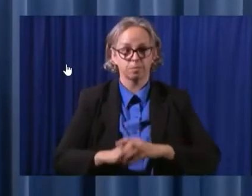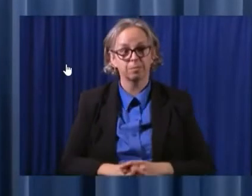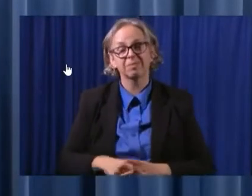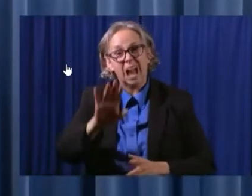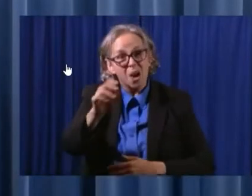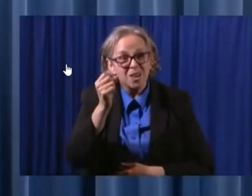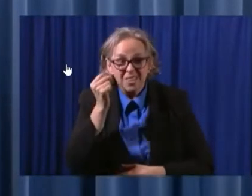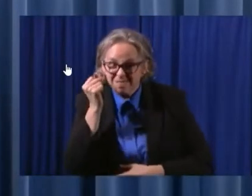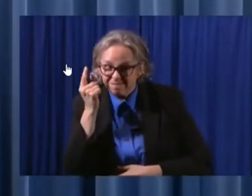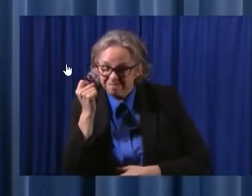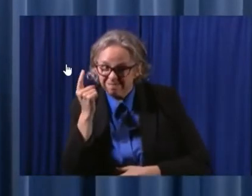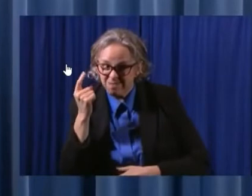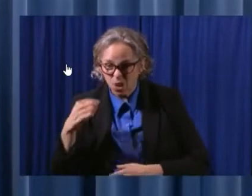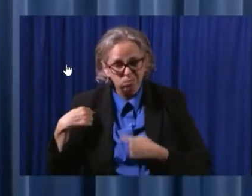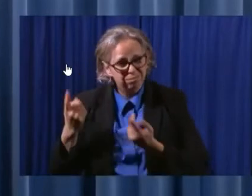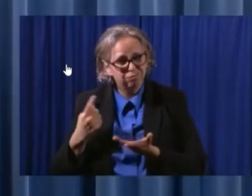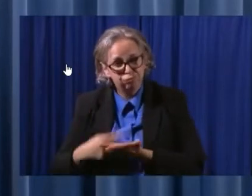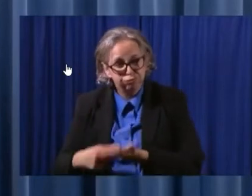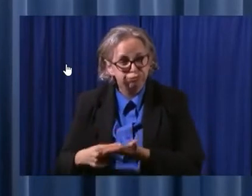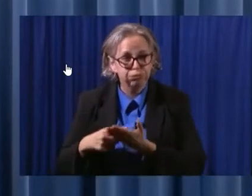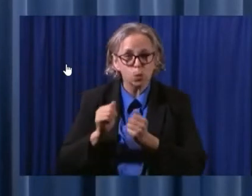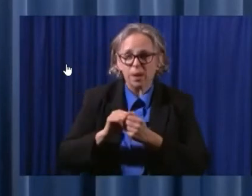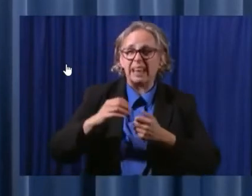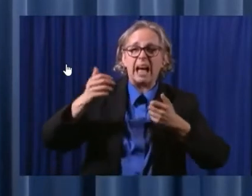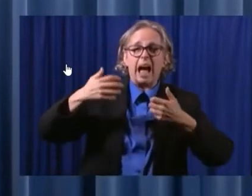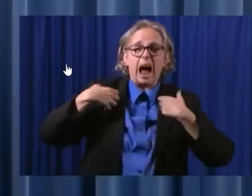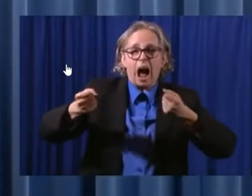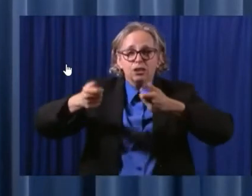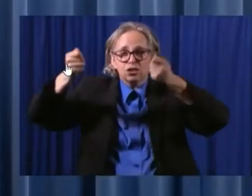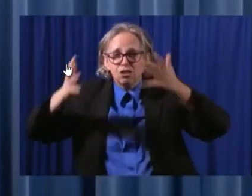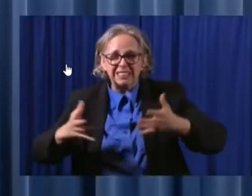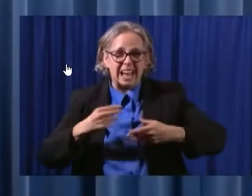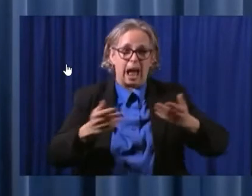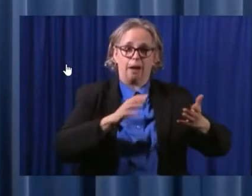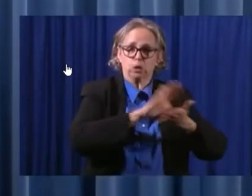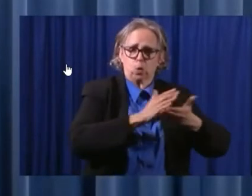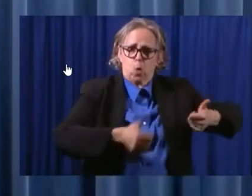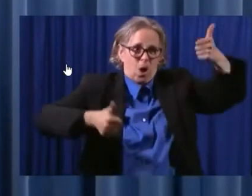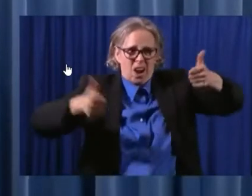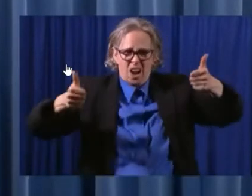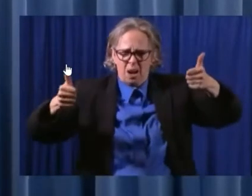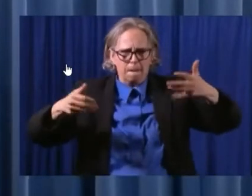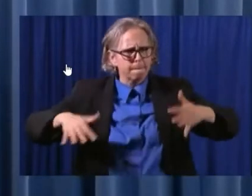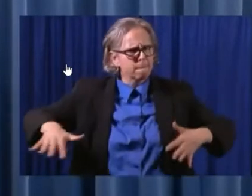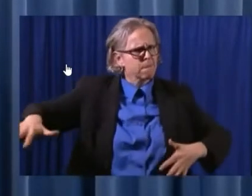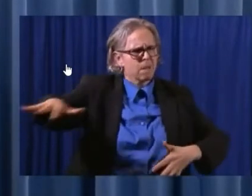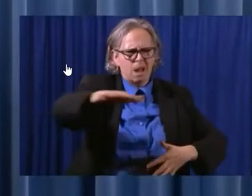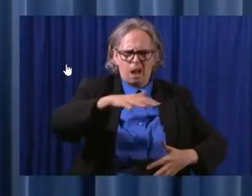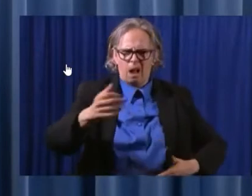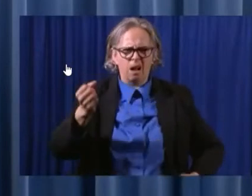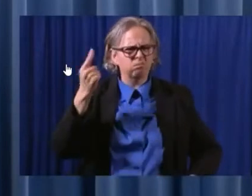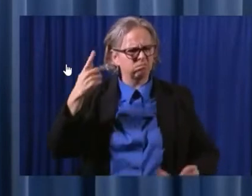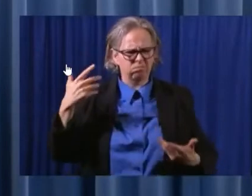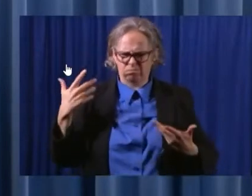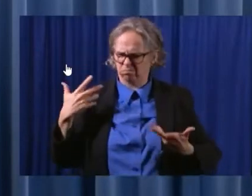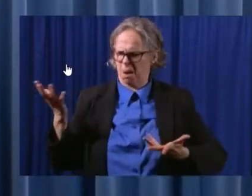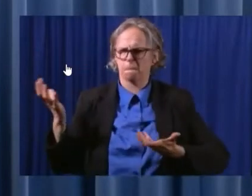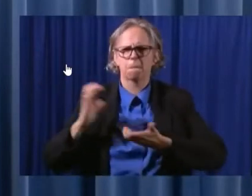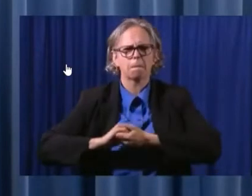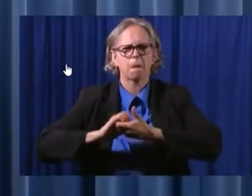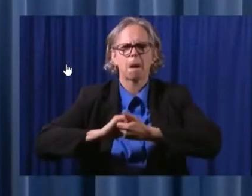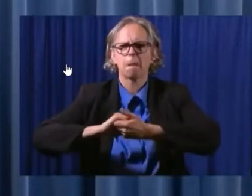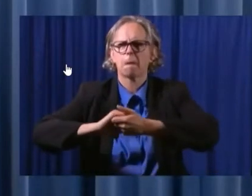directors, as we've talked to schools, that by and large, from what we can see, that close cooperation is taking